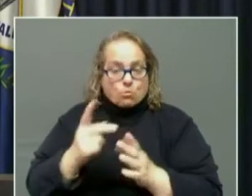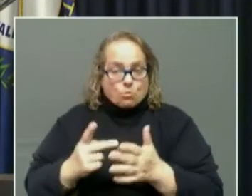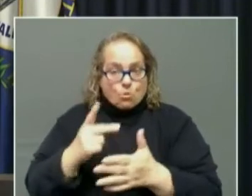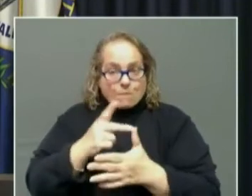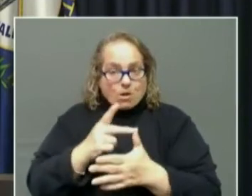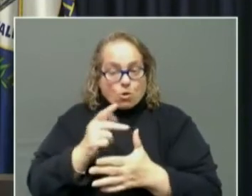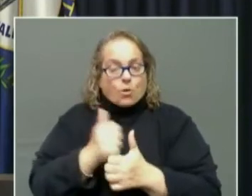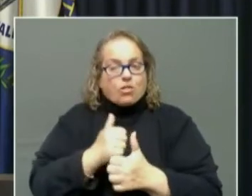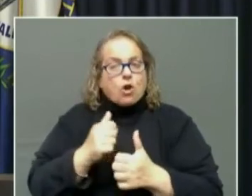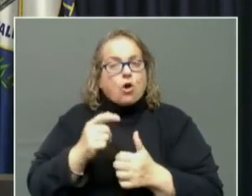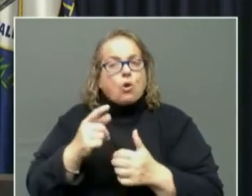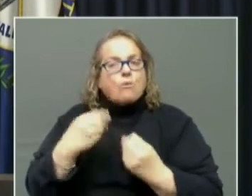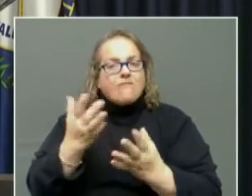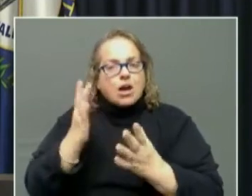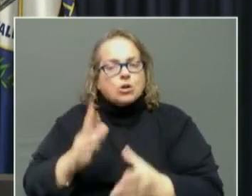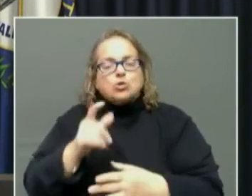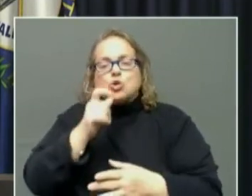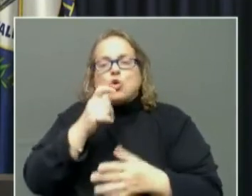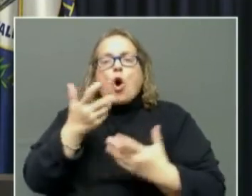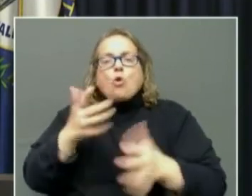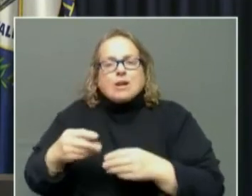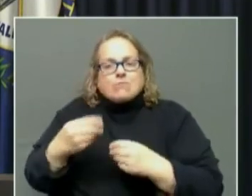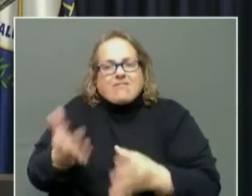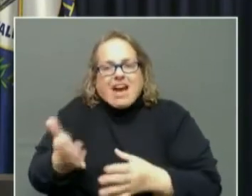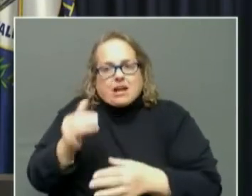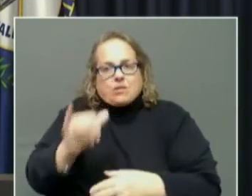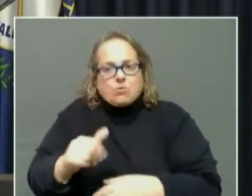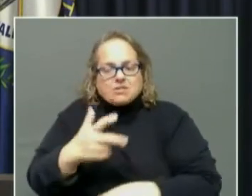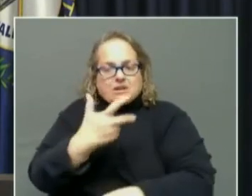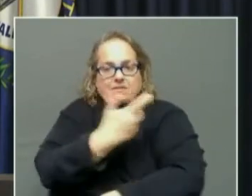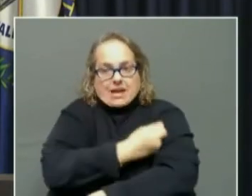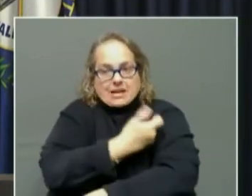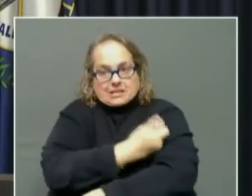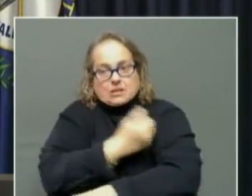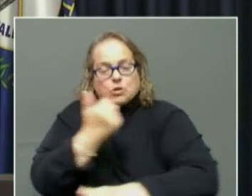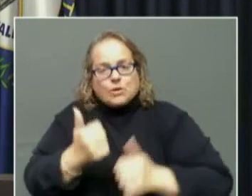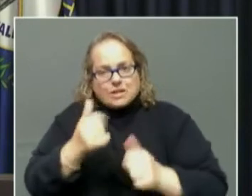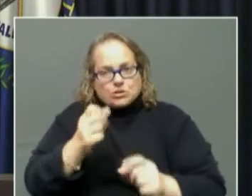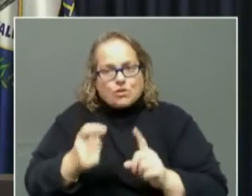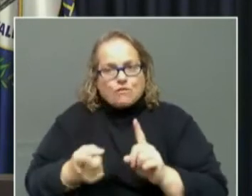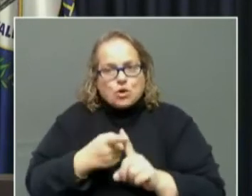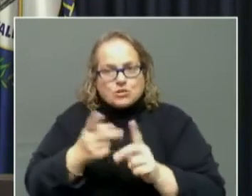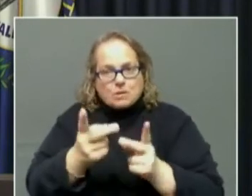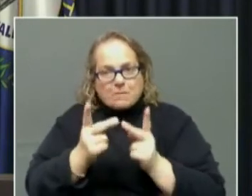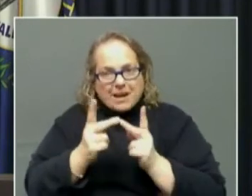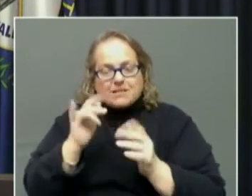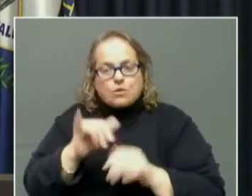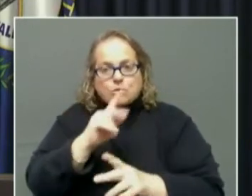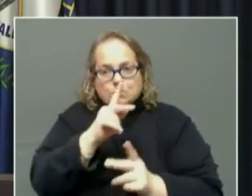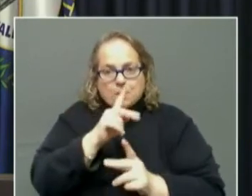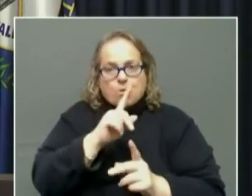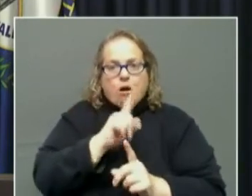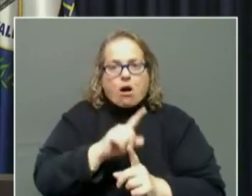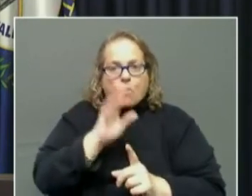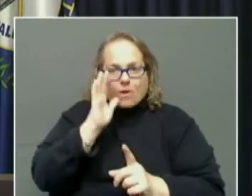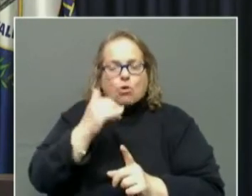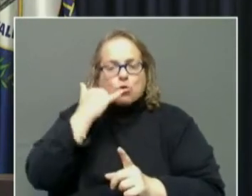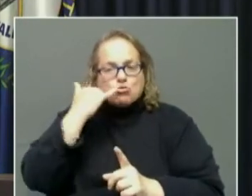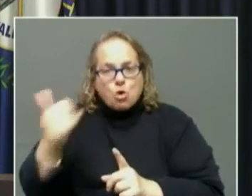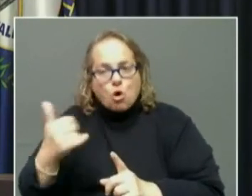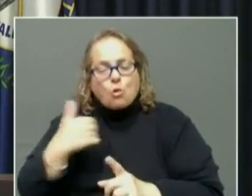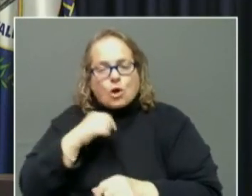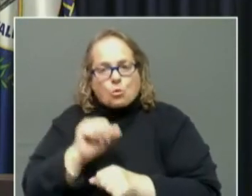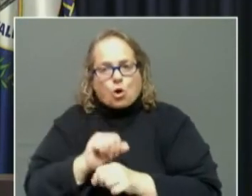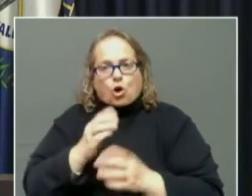that provided those vaccines, which is the first place that those individuals are going to call. We're working through those